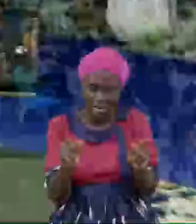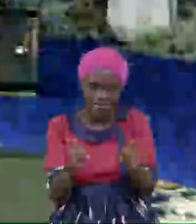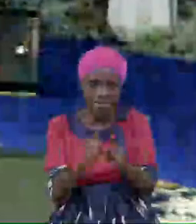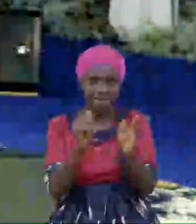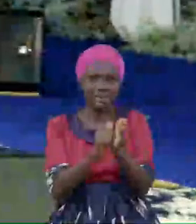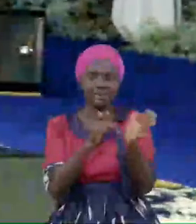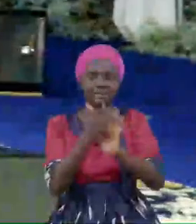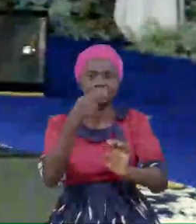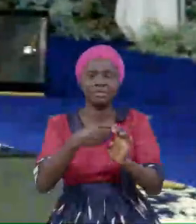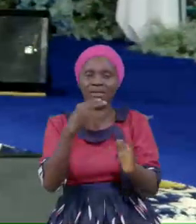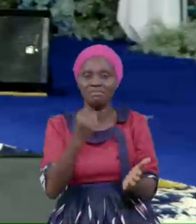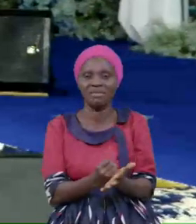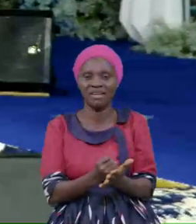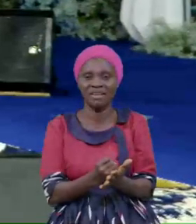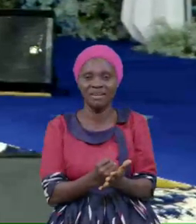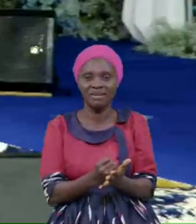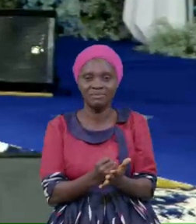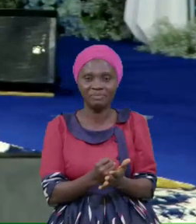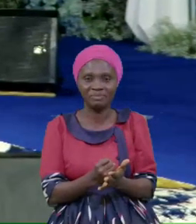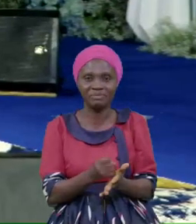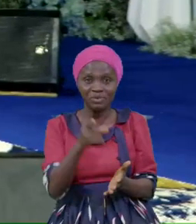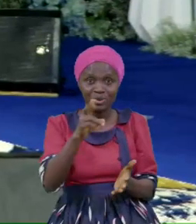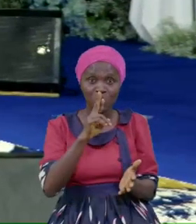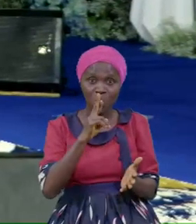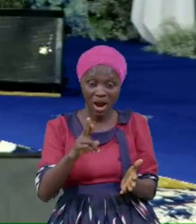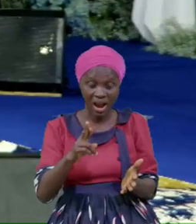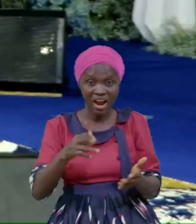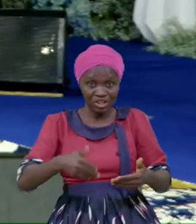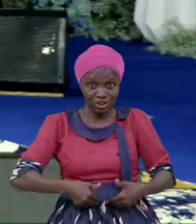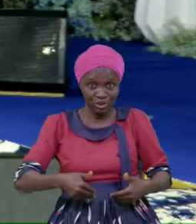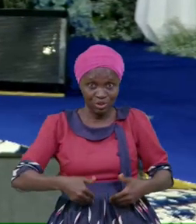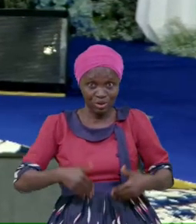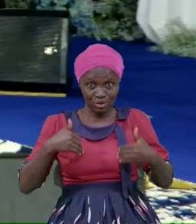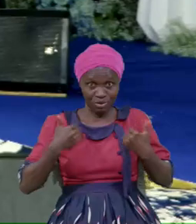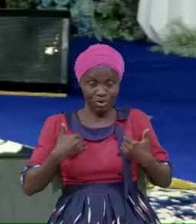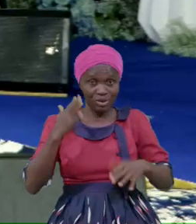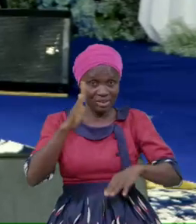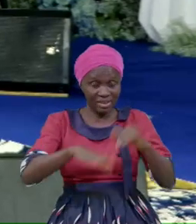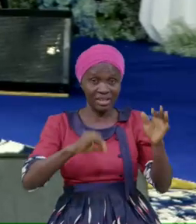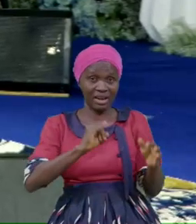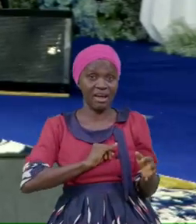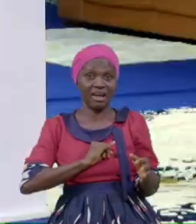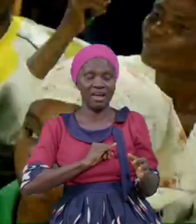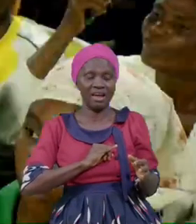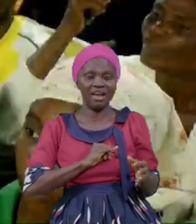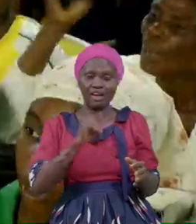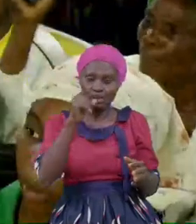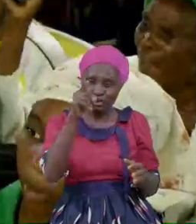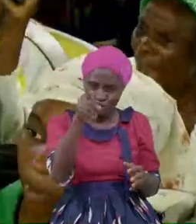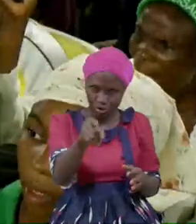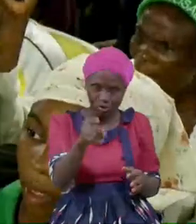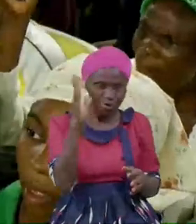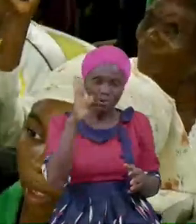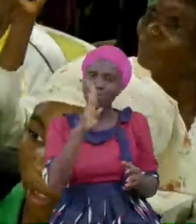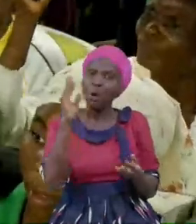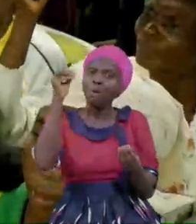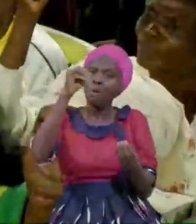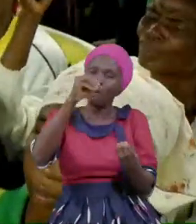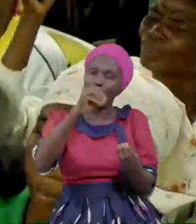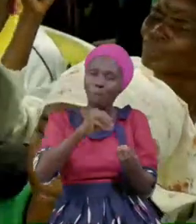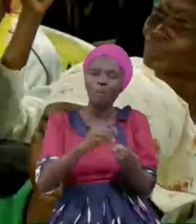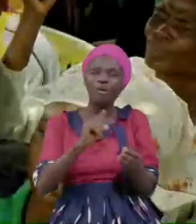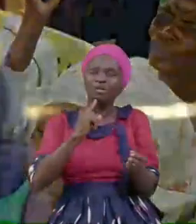you are younger than I am, most of you, you will be more zealous than I am. I've